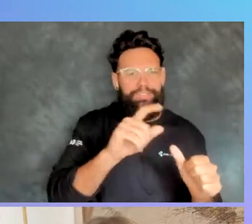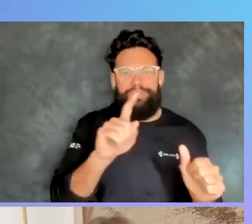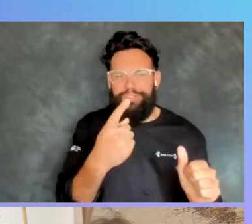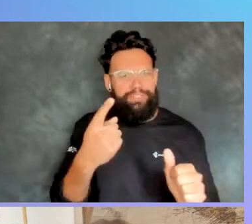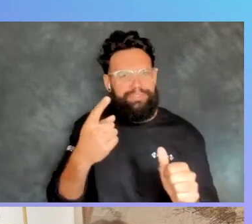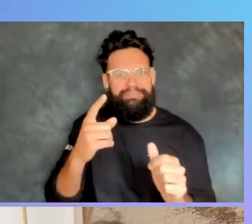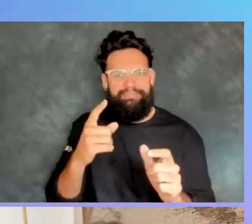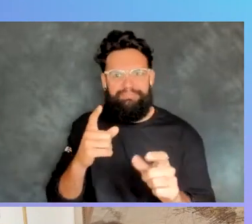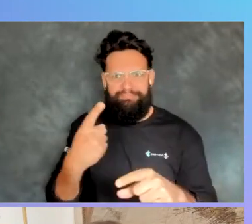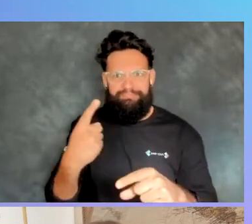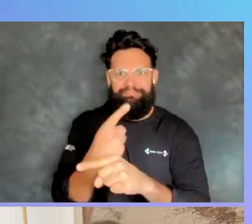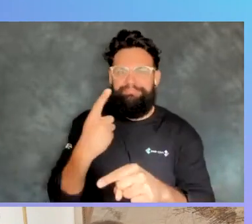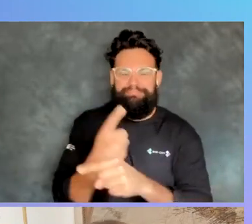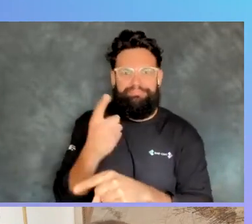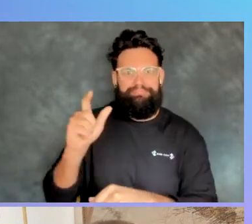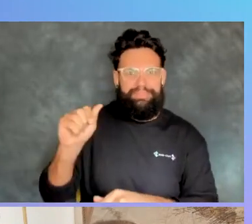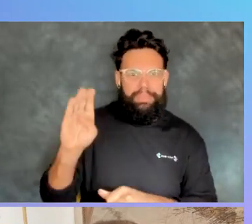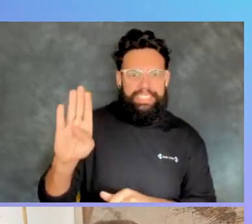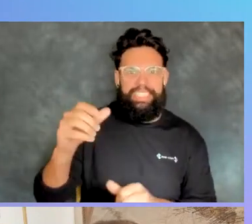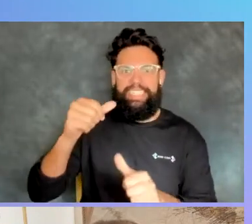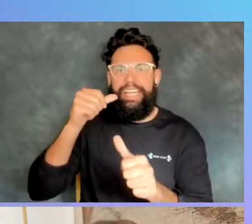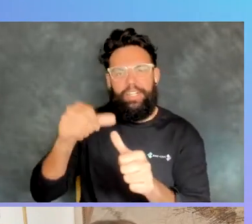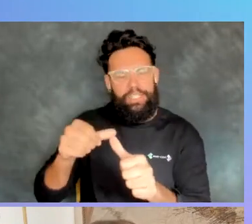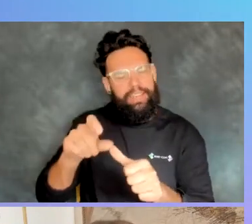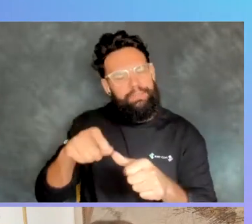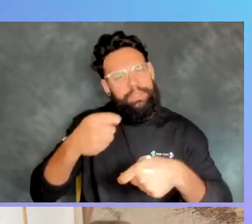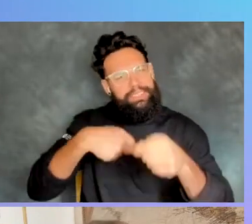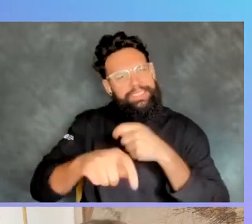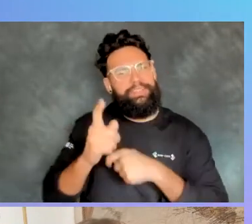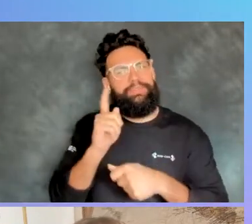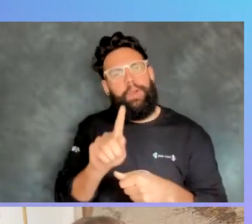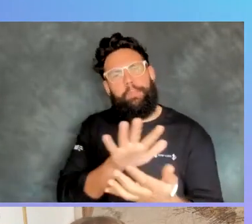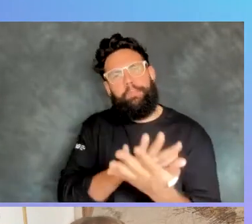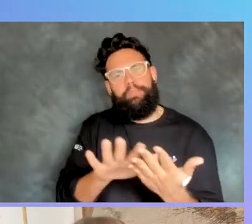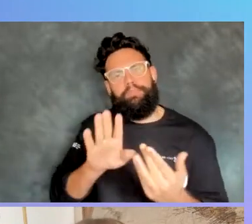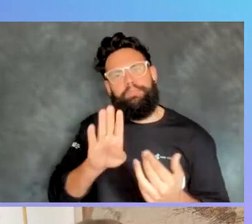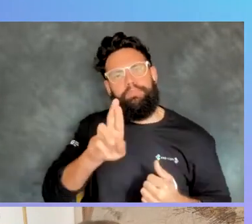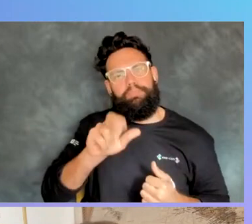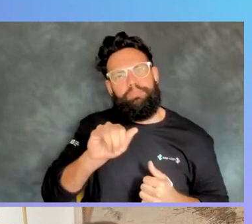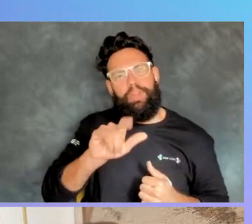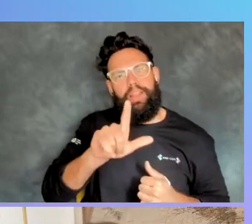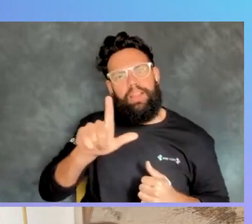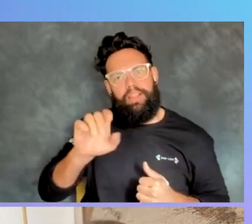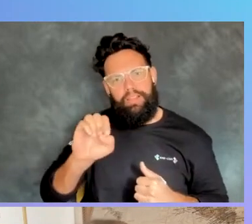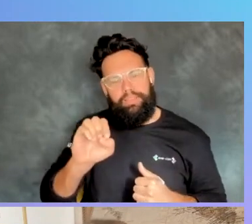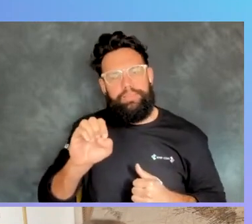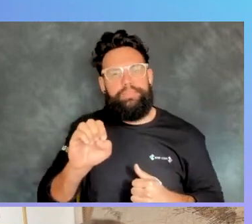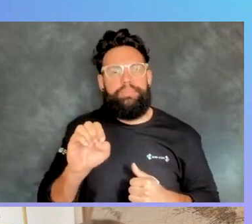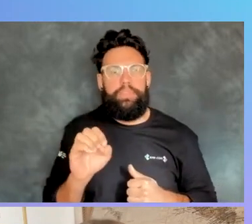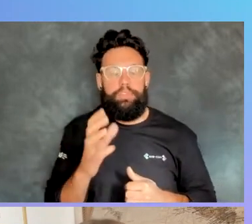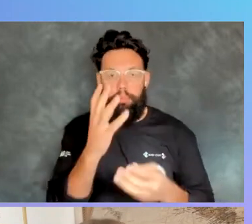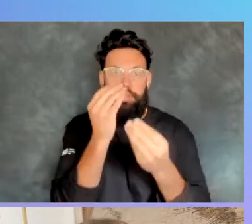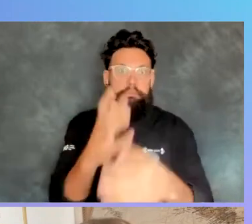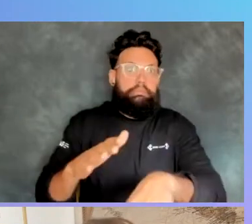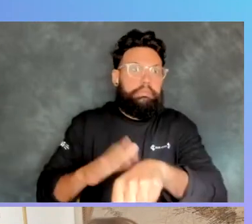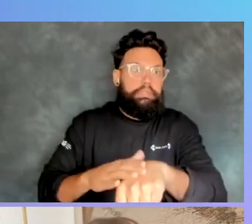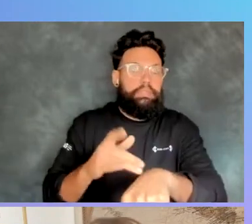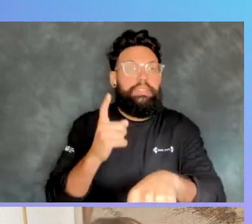clutter. Okay, so I will flag for motion sensitivities. There will be a GIF on the next slide of hands exploring one of these